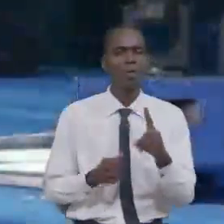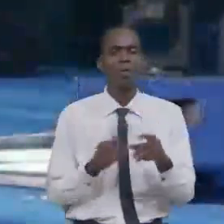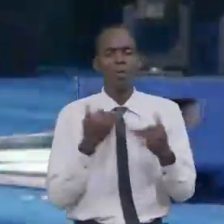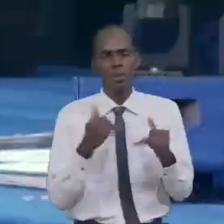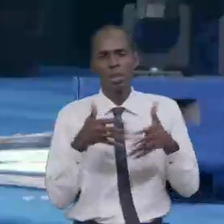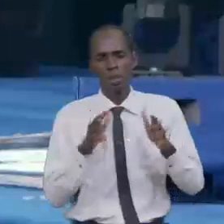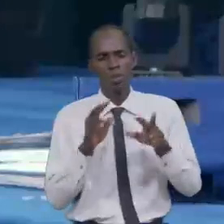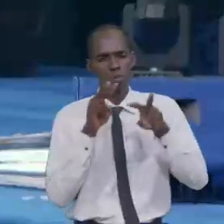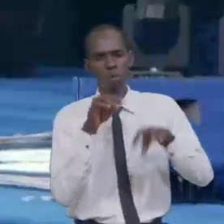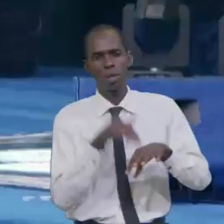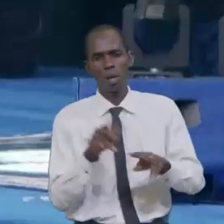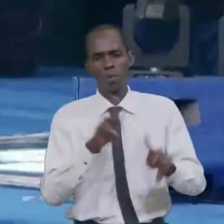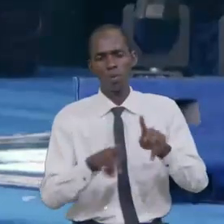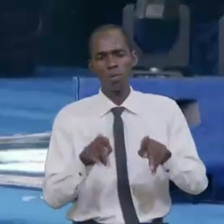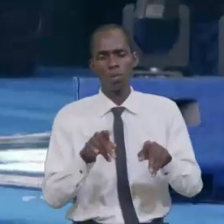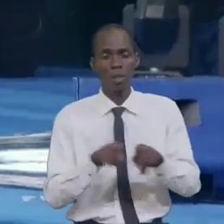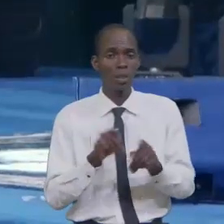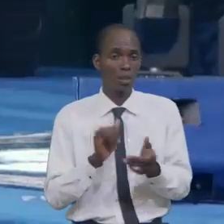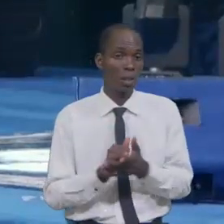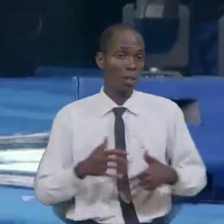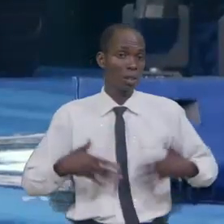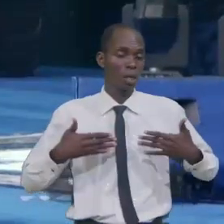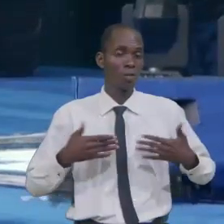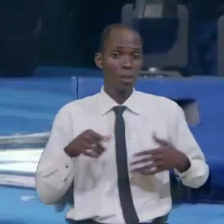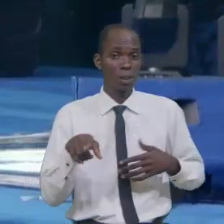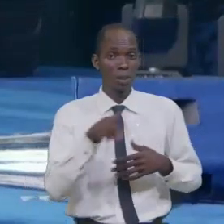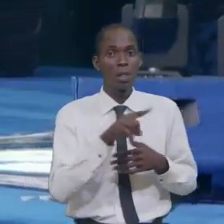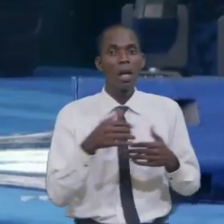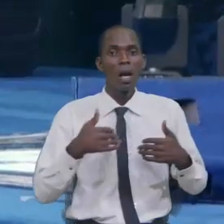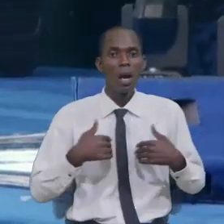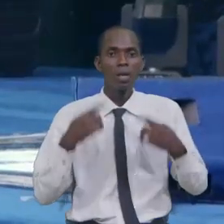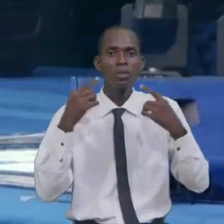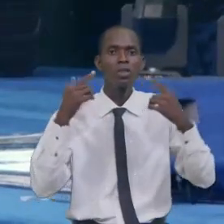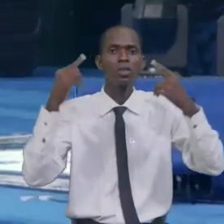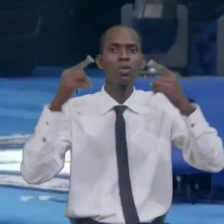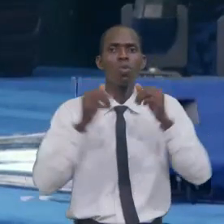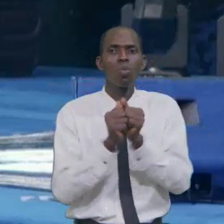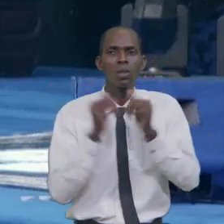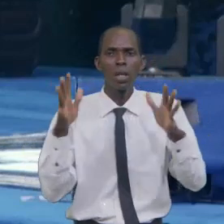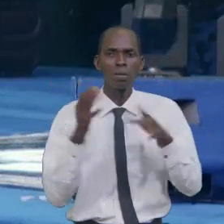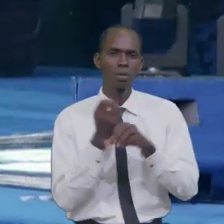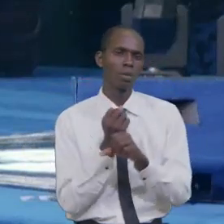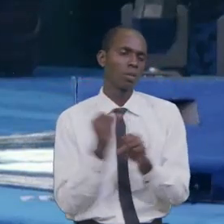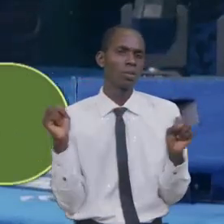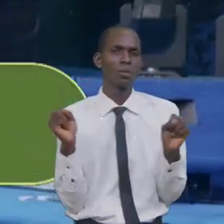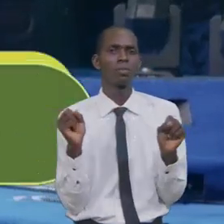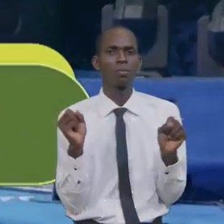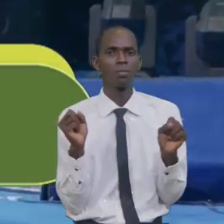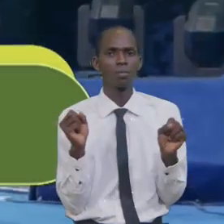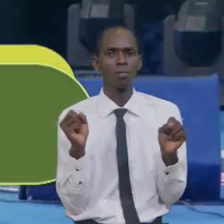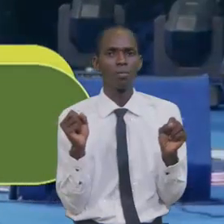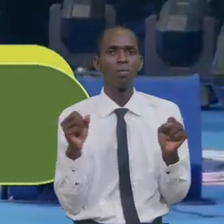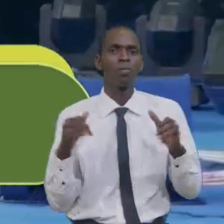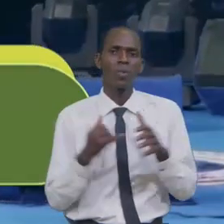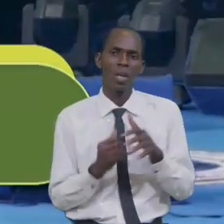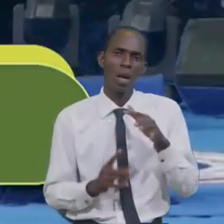one, they have success without salvation. Success without salvation. It appears they